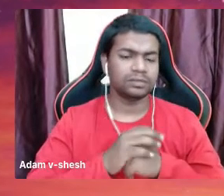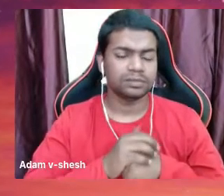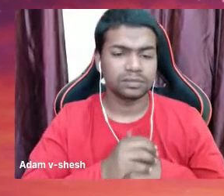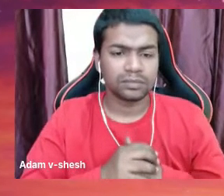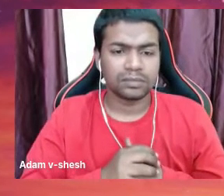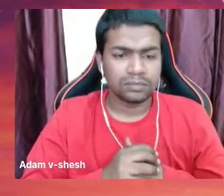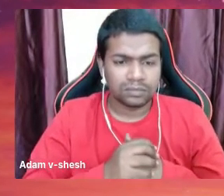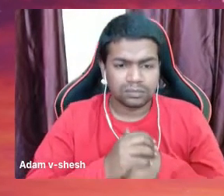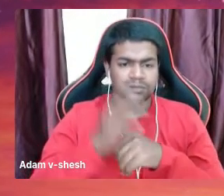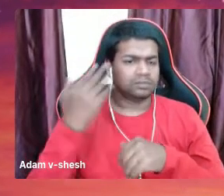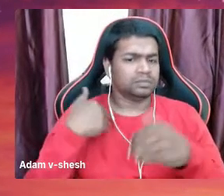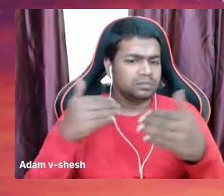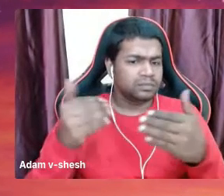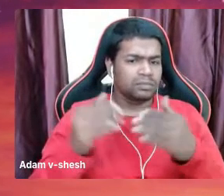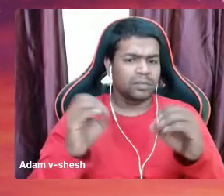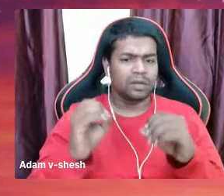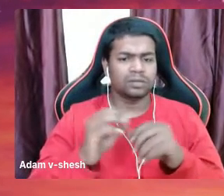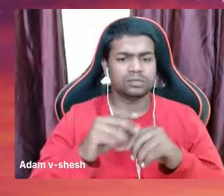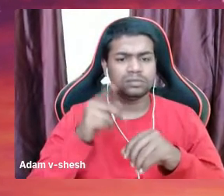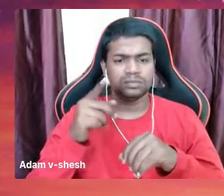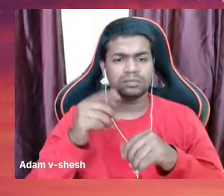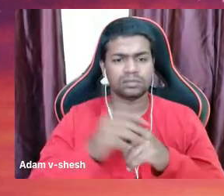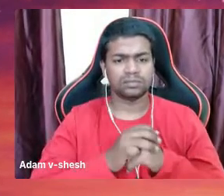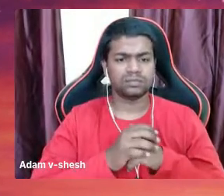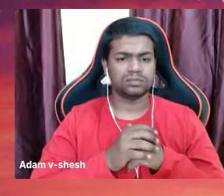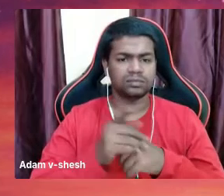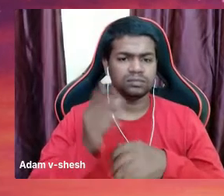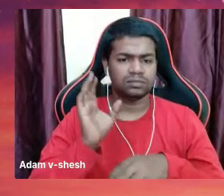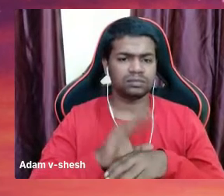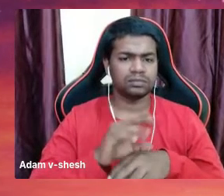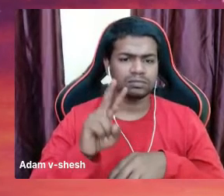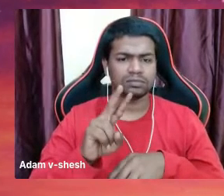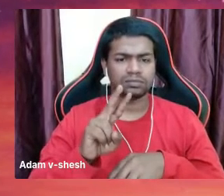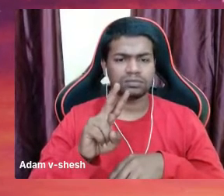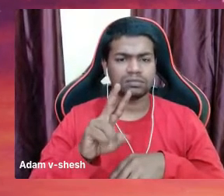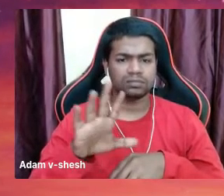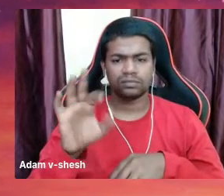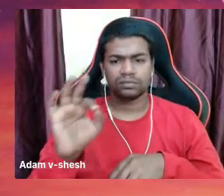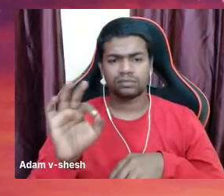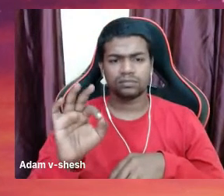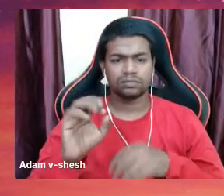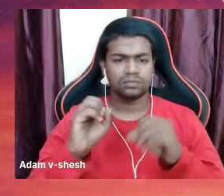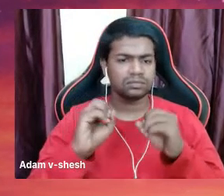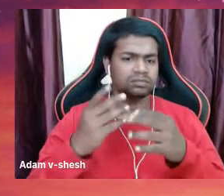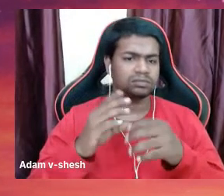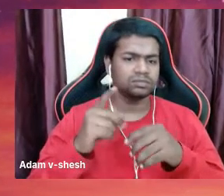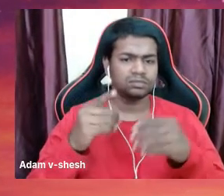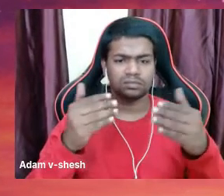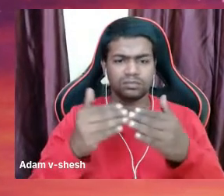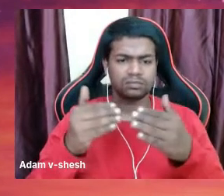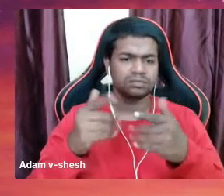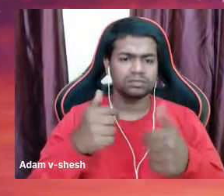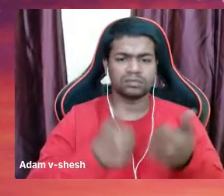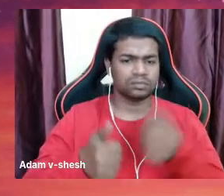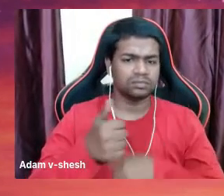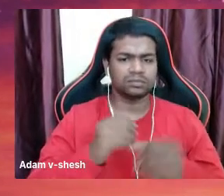I haven't met any company, like I think I've invested in over 250 startups. I've not met a single one that didn't have